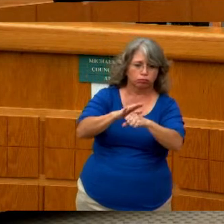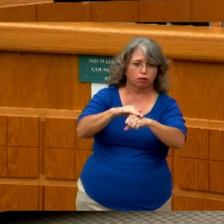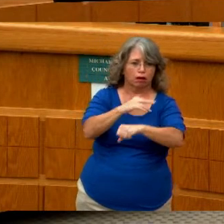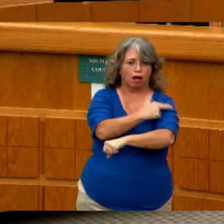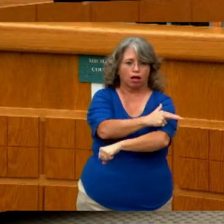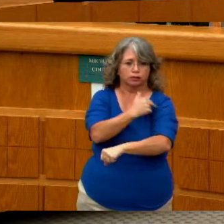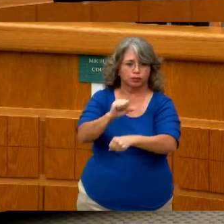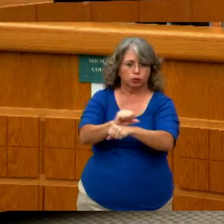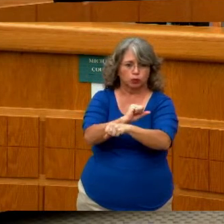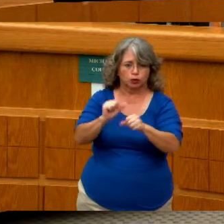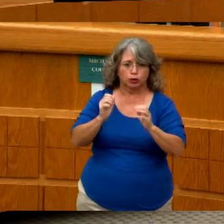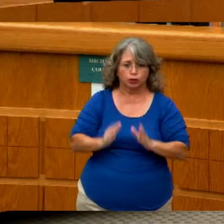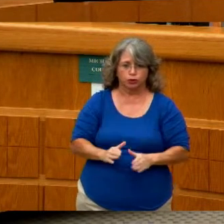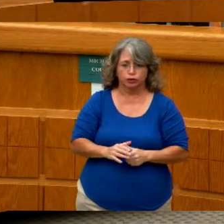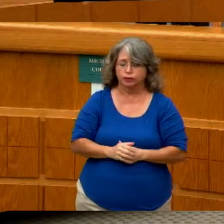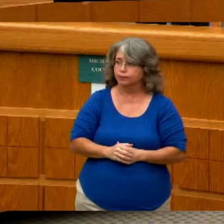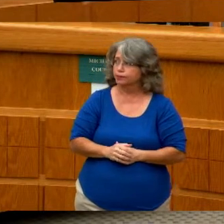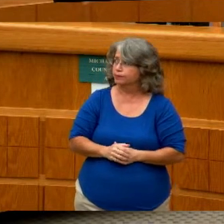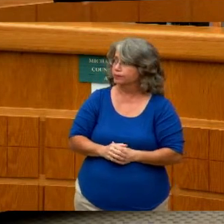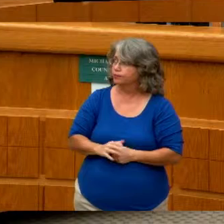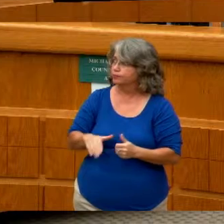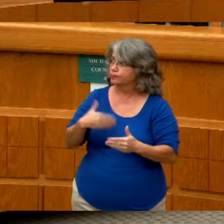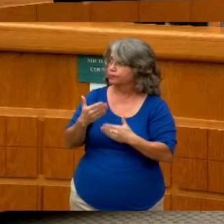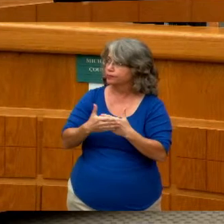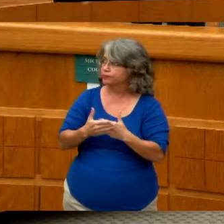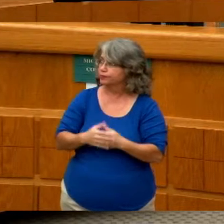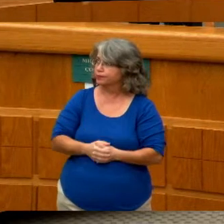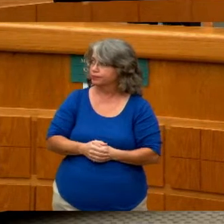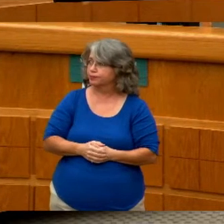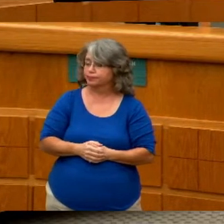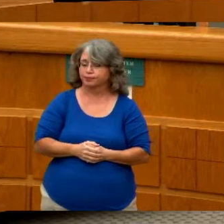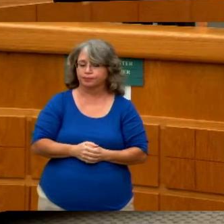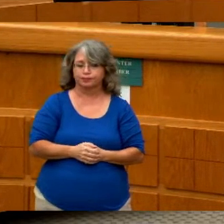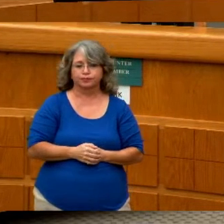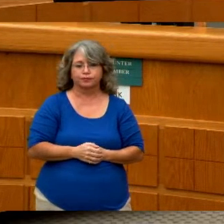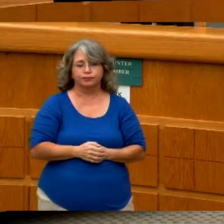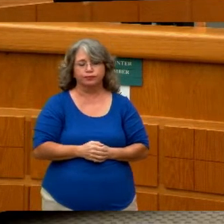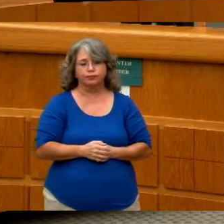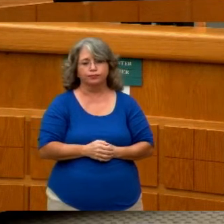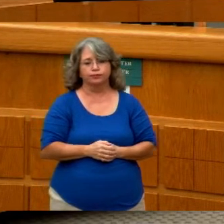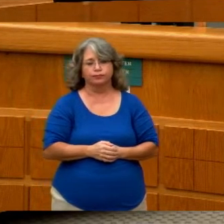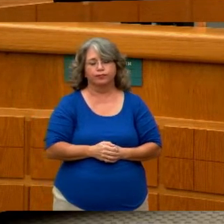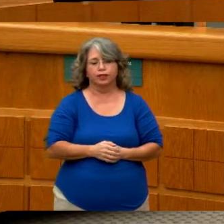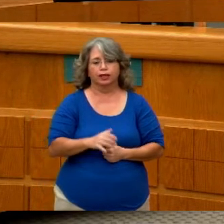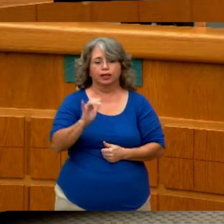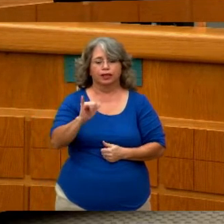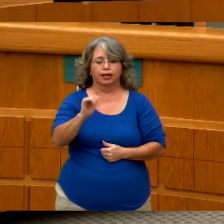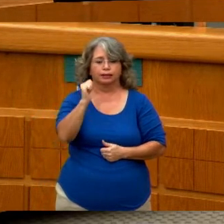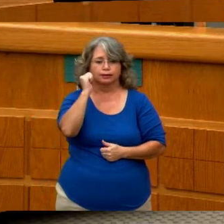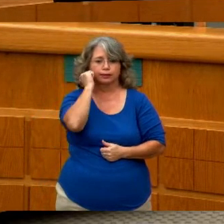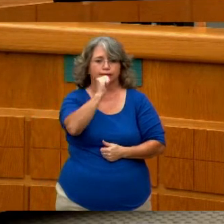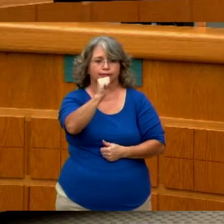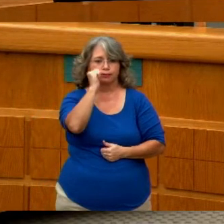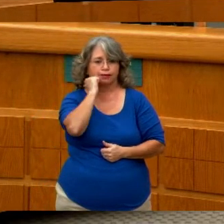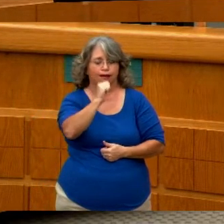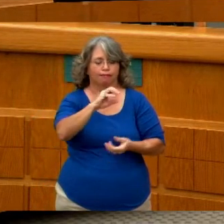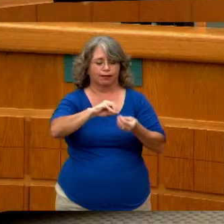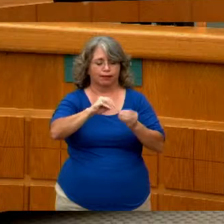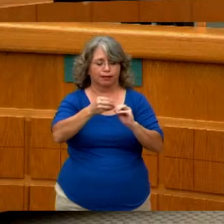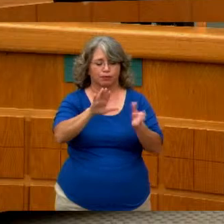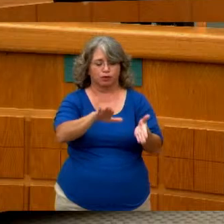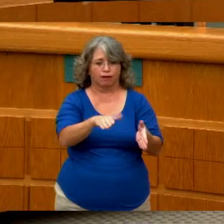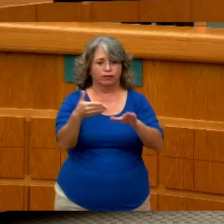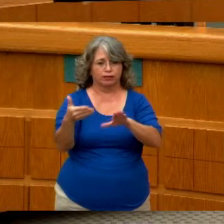on, again, hospital staff. Next slide. These